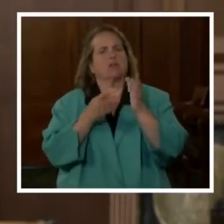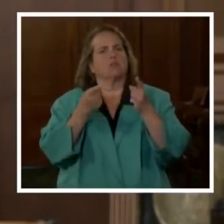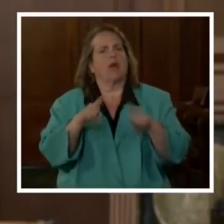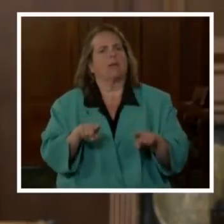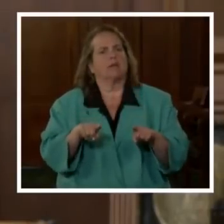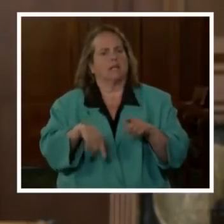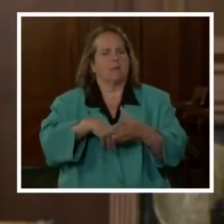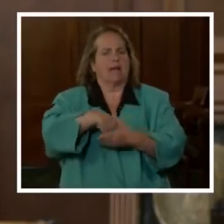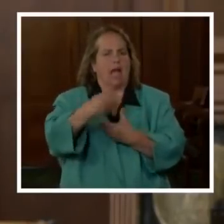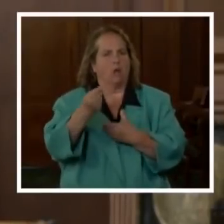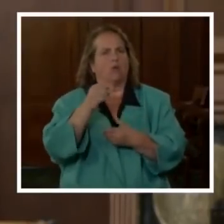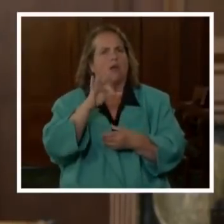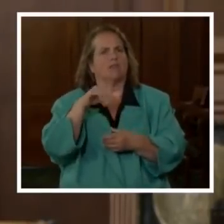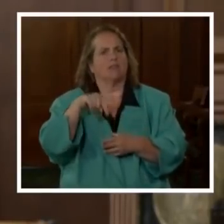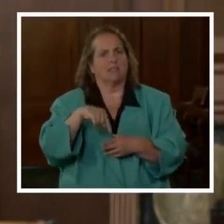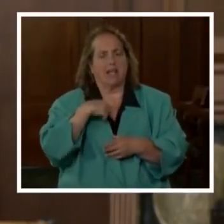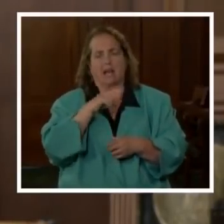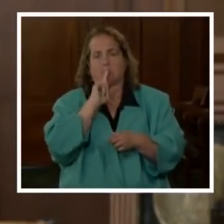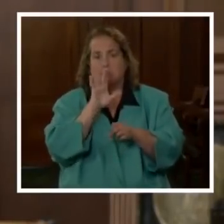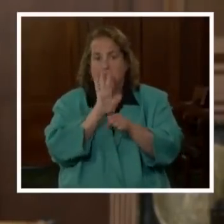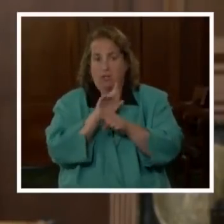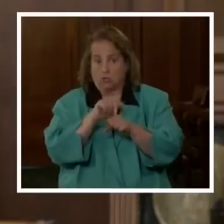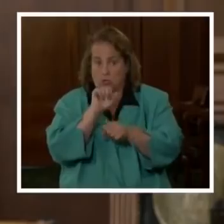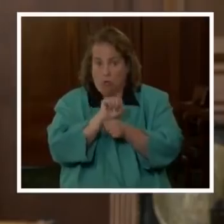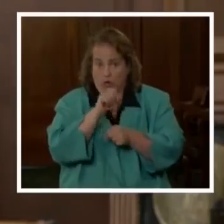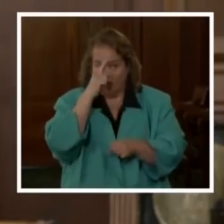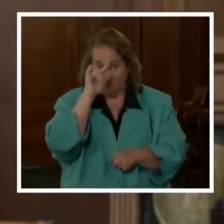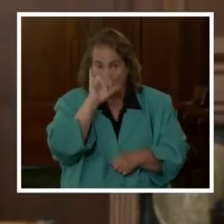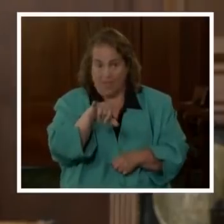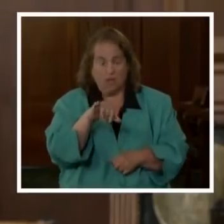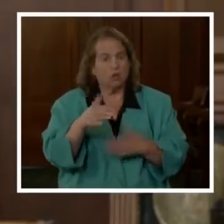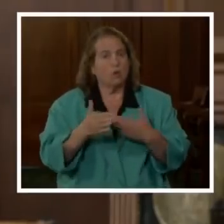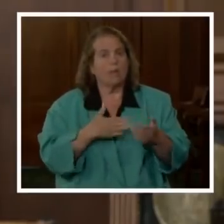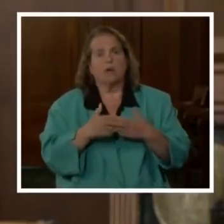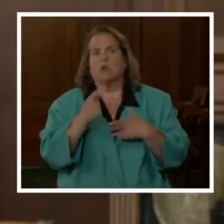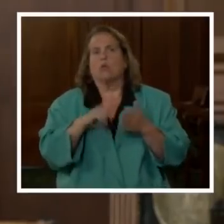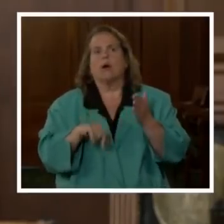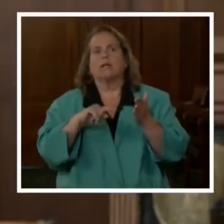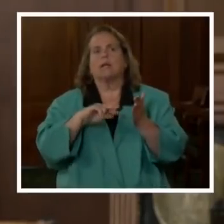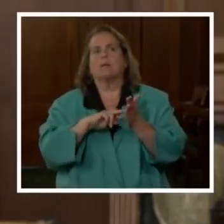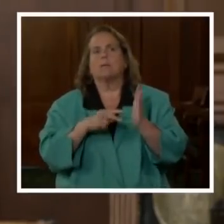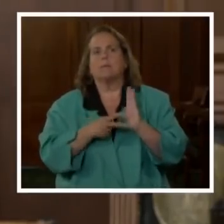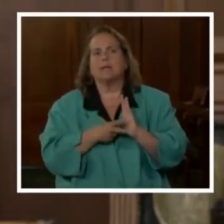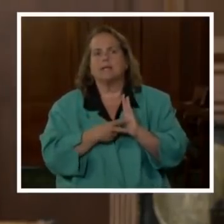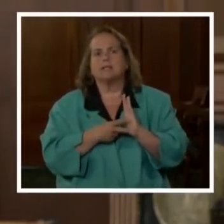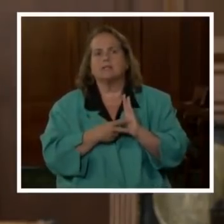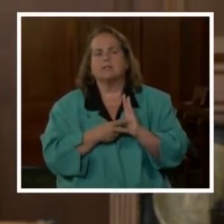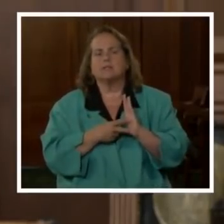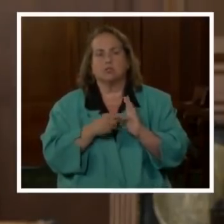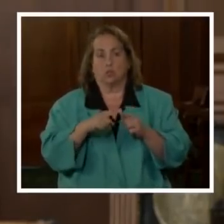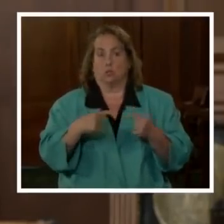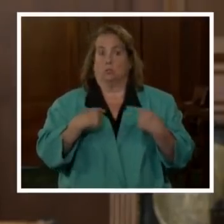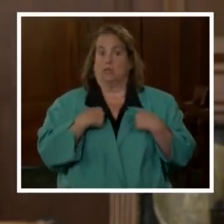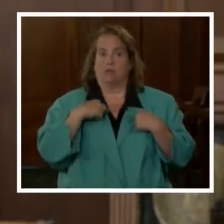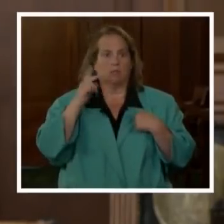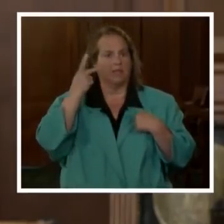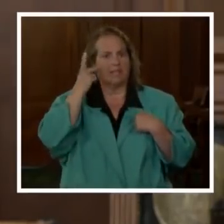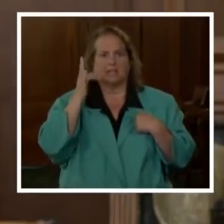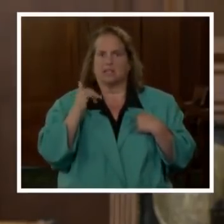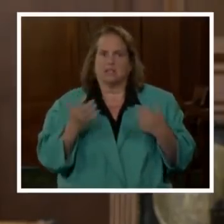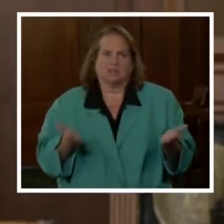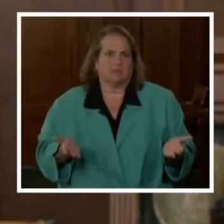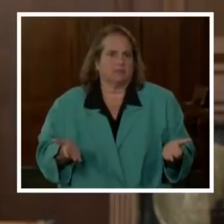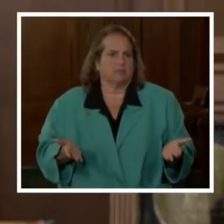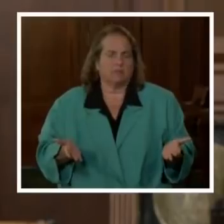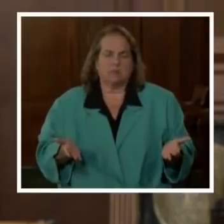it. I will pledge to work for that, no matter what it means for me politically. Oh,